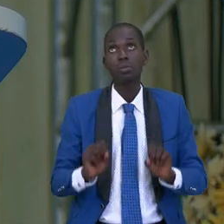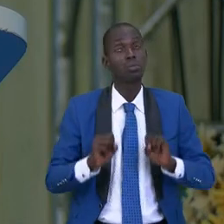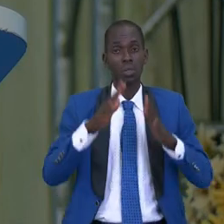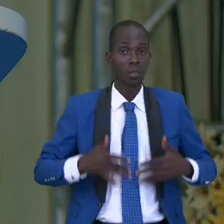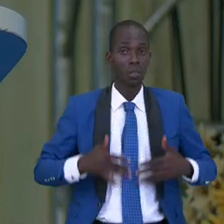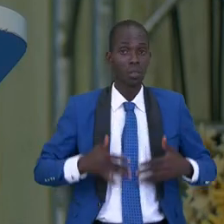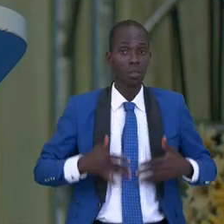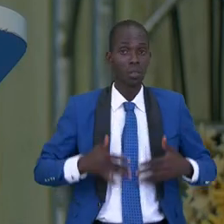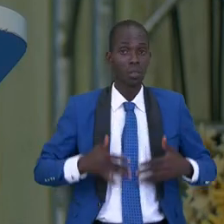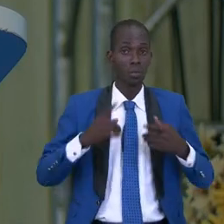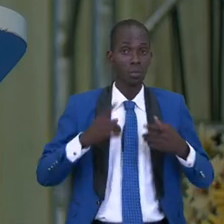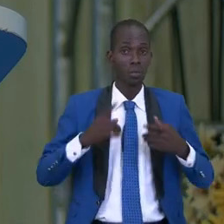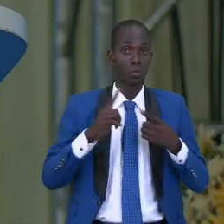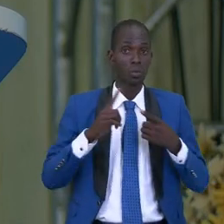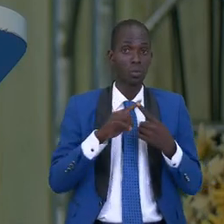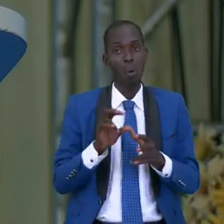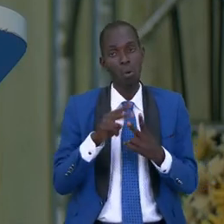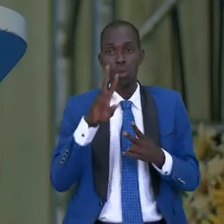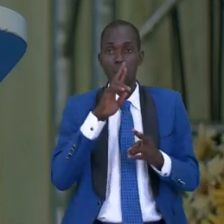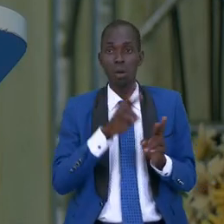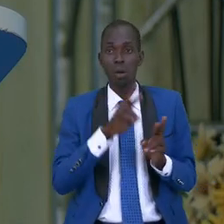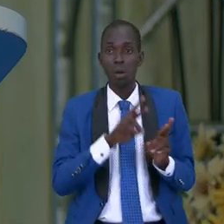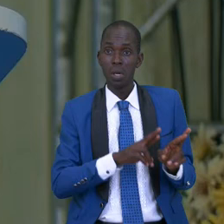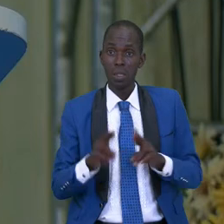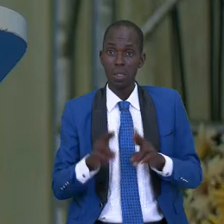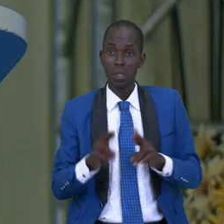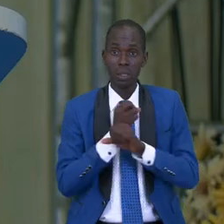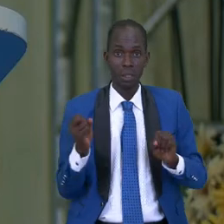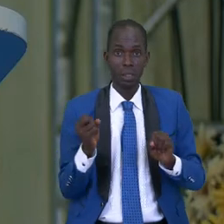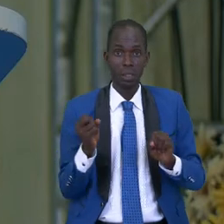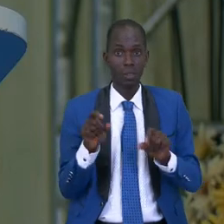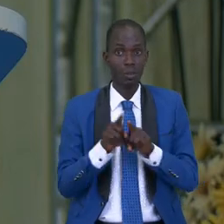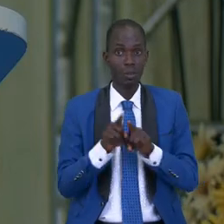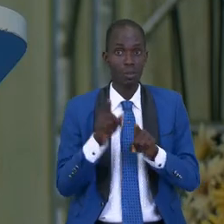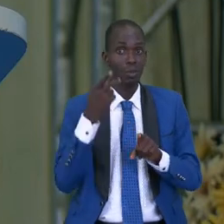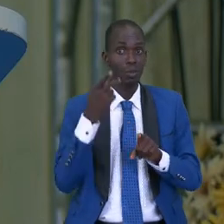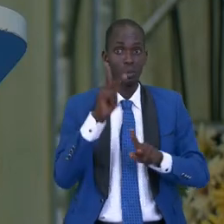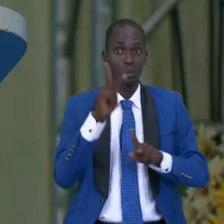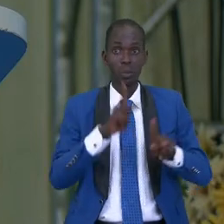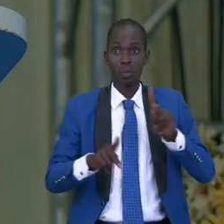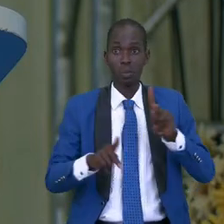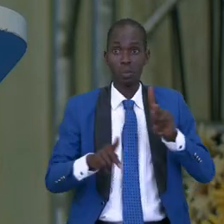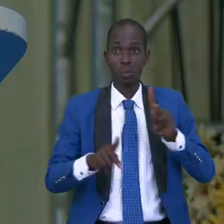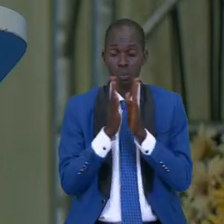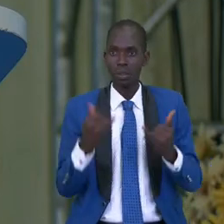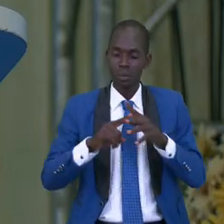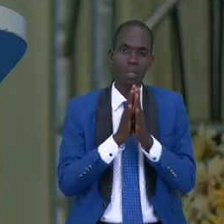walk, and every mountain will move in Jesus' name.